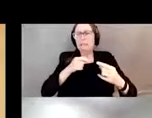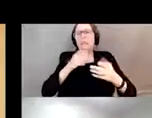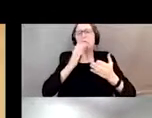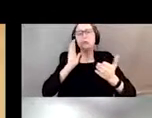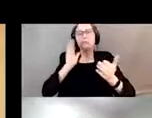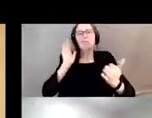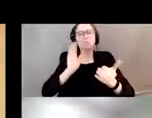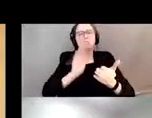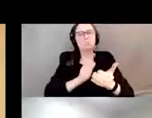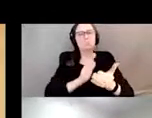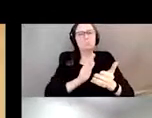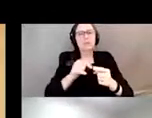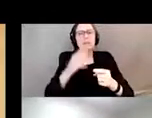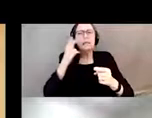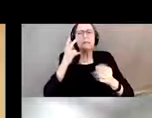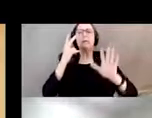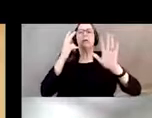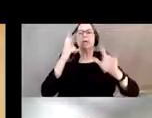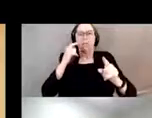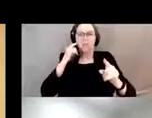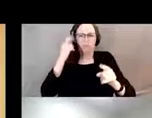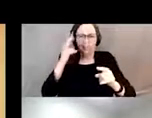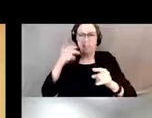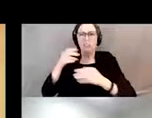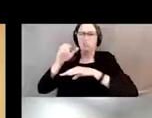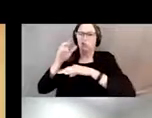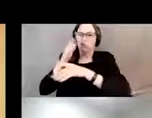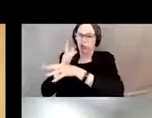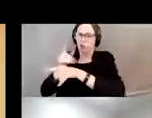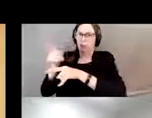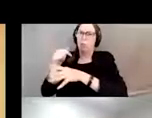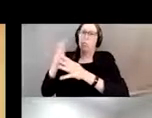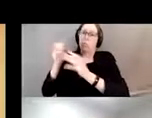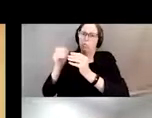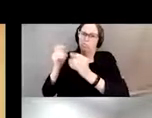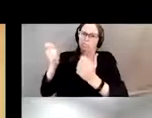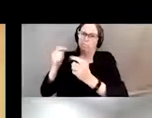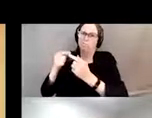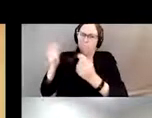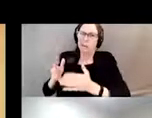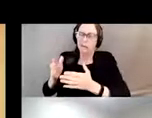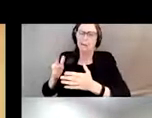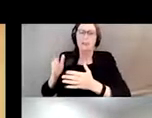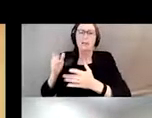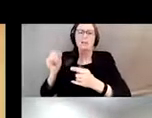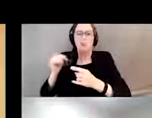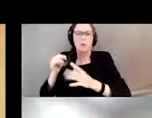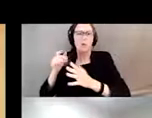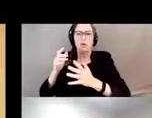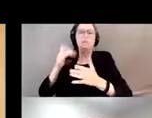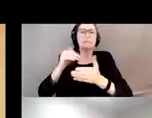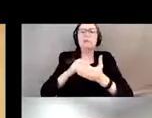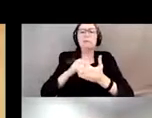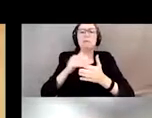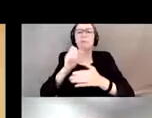seeing a mutual enemy in Germany, in Europe. And so tensions and competition in Central Asia kind of die